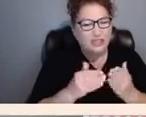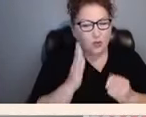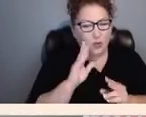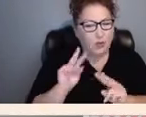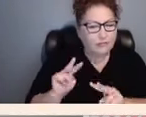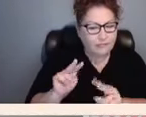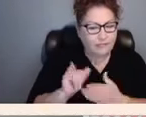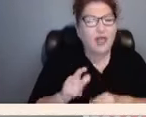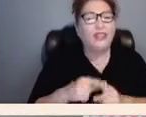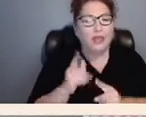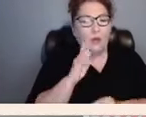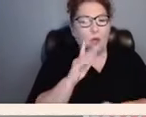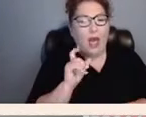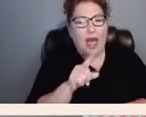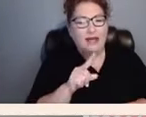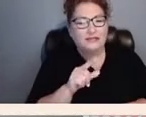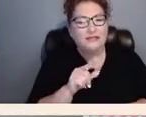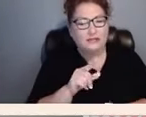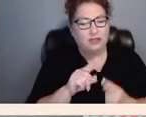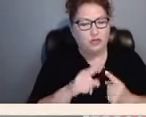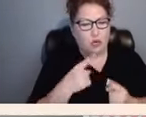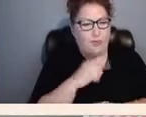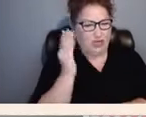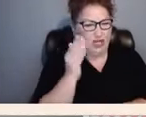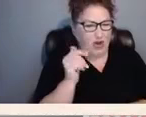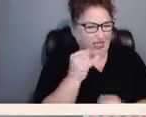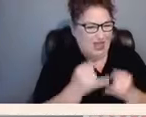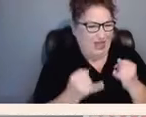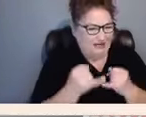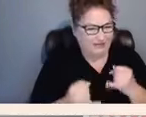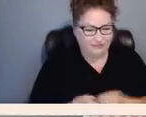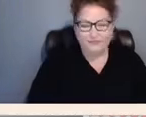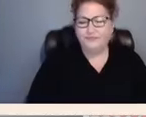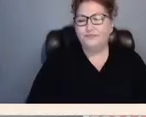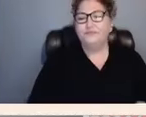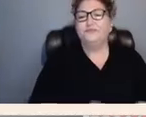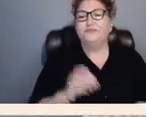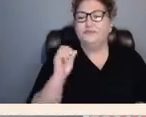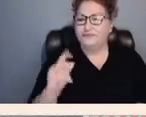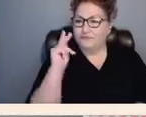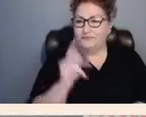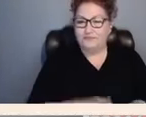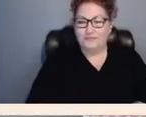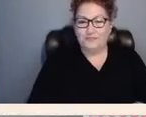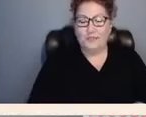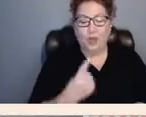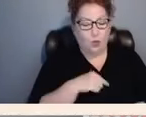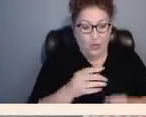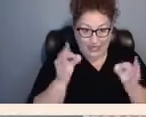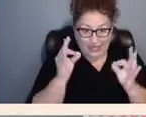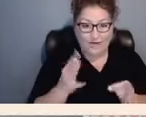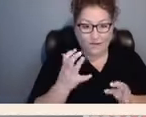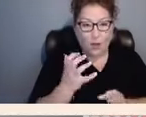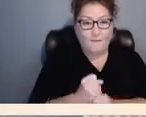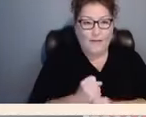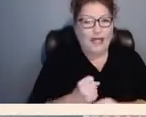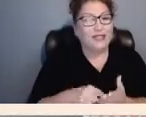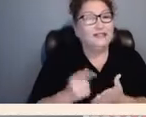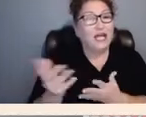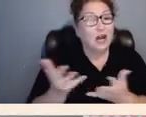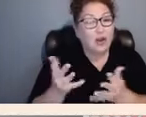those questions to our presenters toward the end of the hour. All right. We definitely want to make this as interactive as possible. So if you do